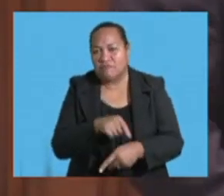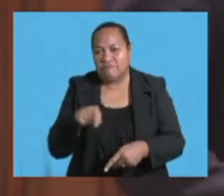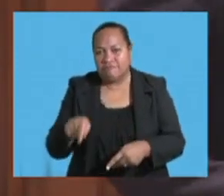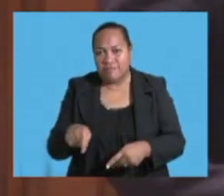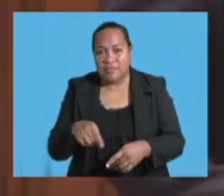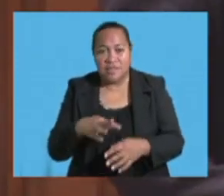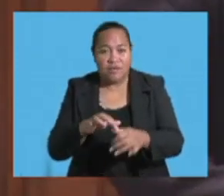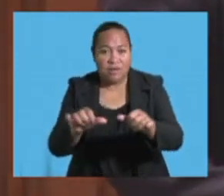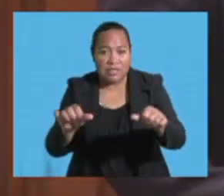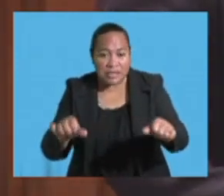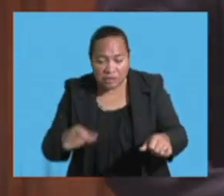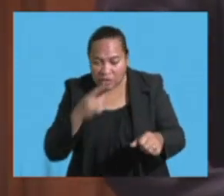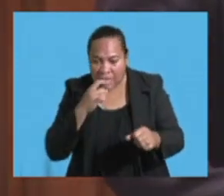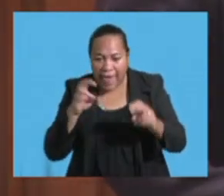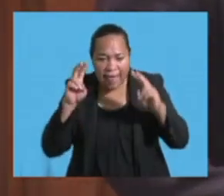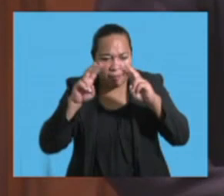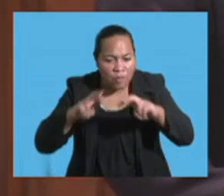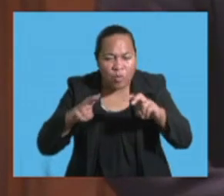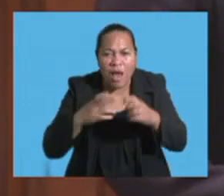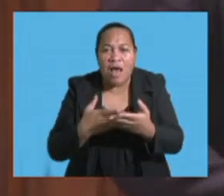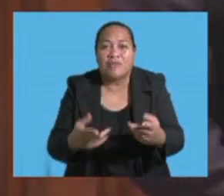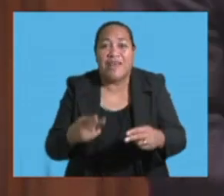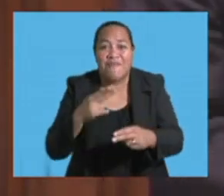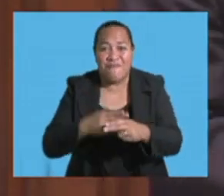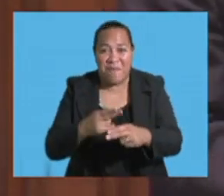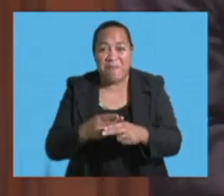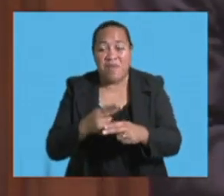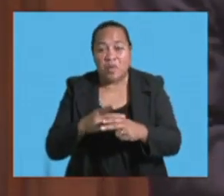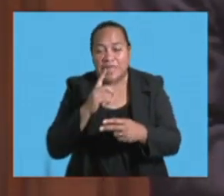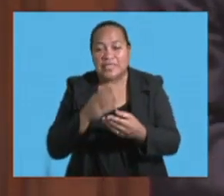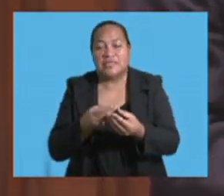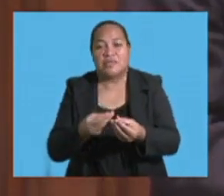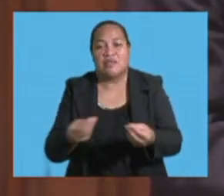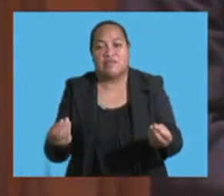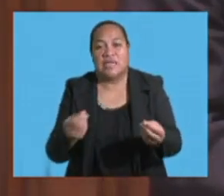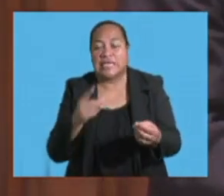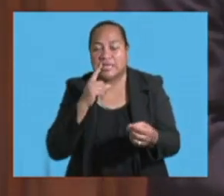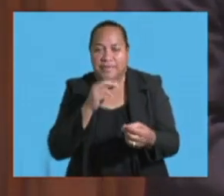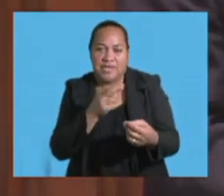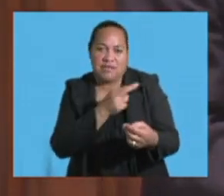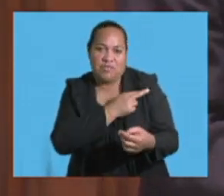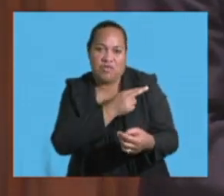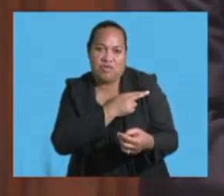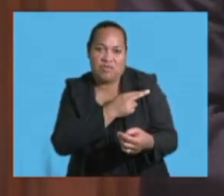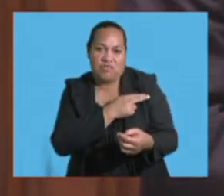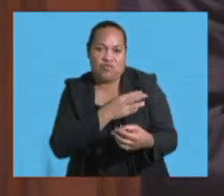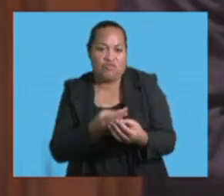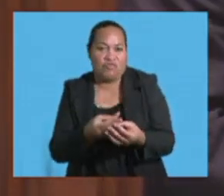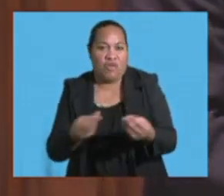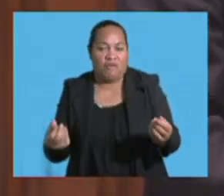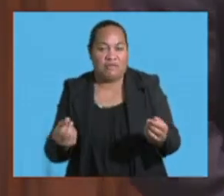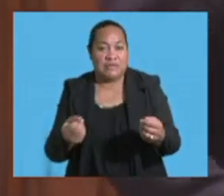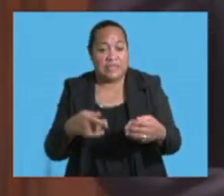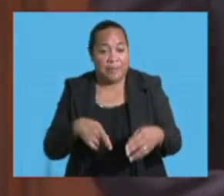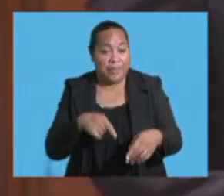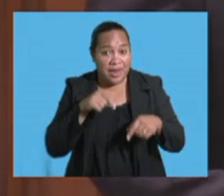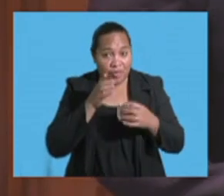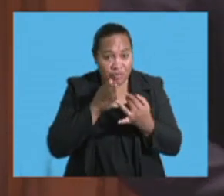agriculture and exploring how farming as a service solution can play a role. The Fiji First government, through this